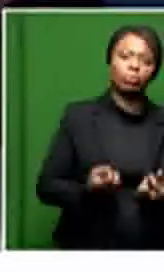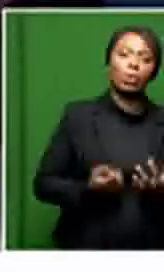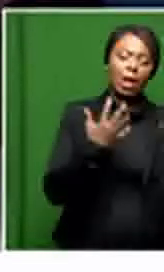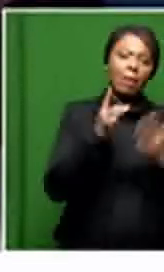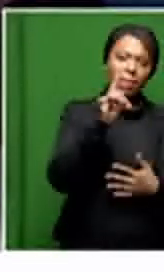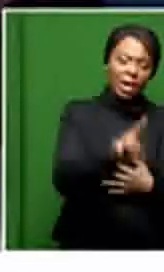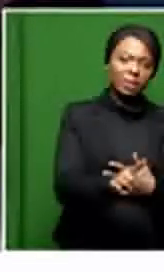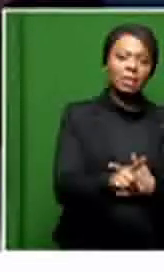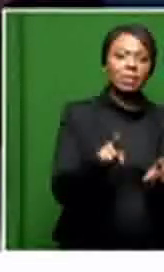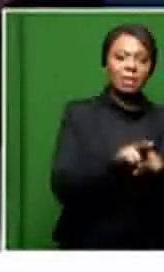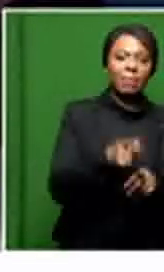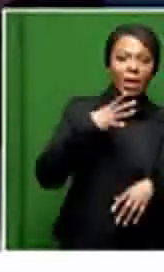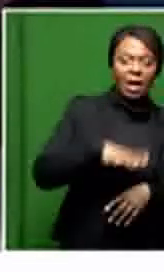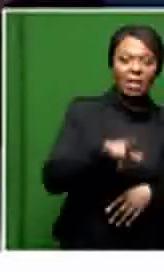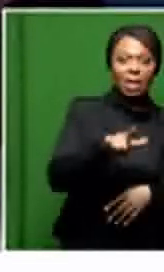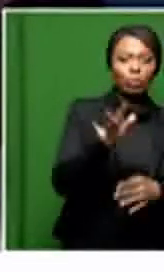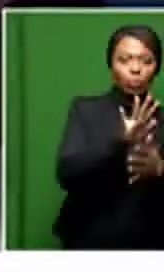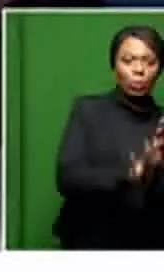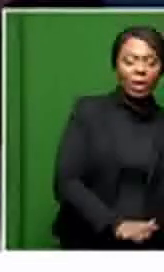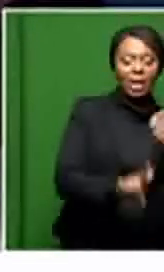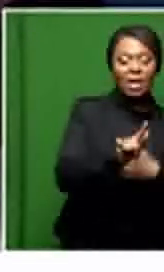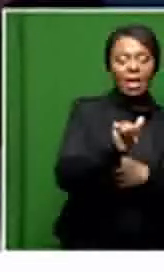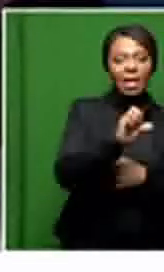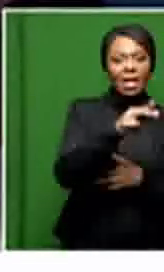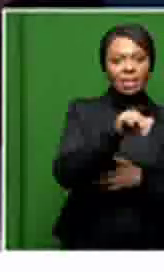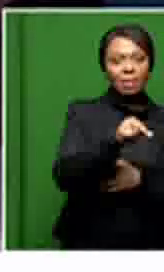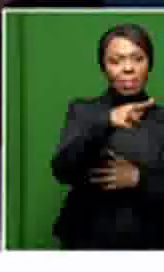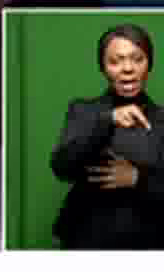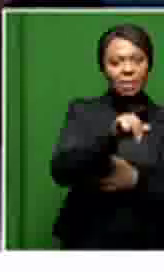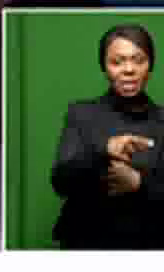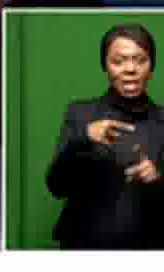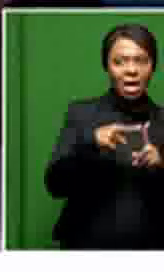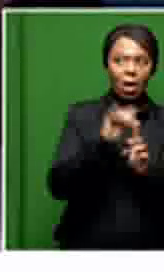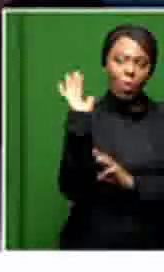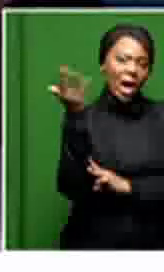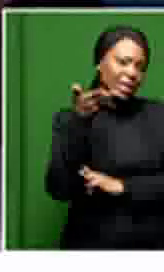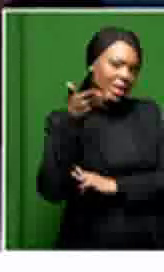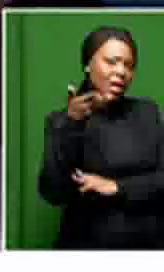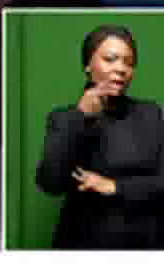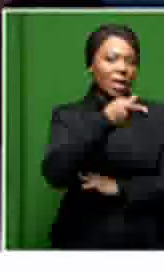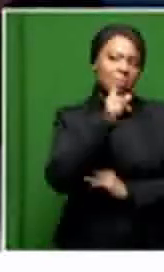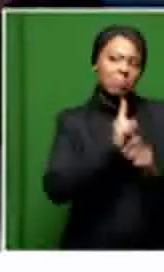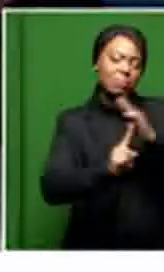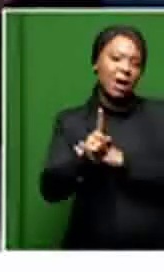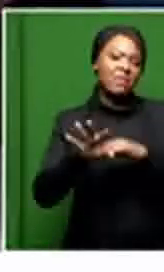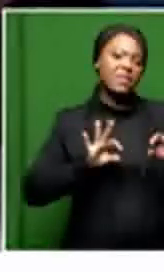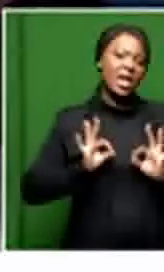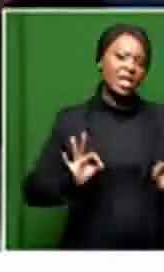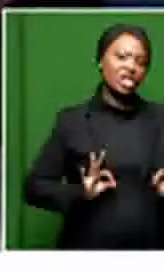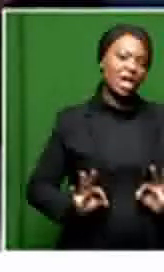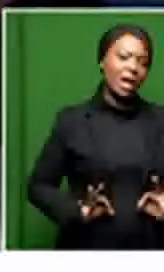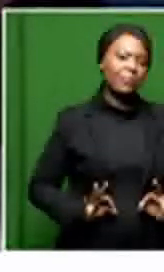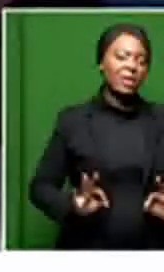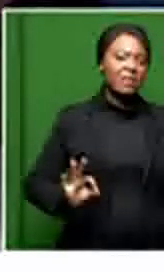stories we tell is of Lexing Party. Lexing Party was a waiter. He then goes to work for a furniture company, but he plays for OC, Old